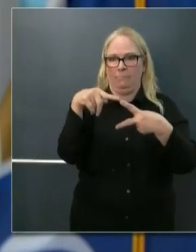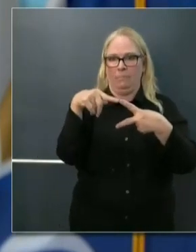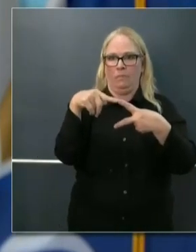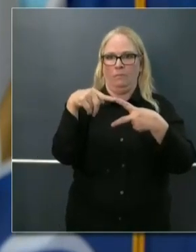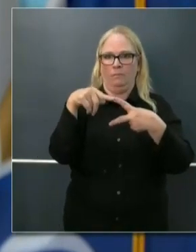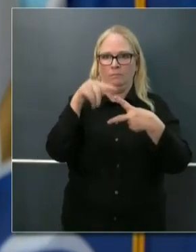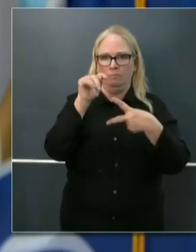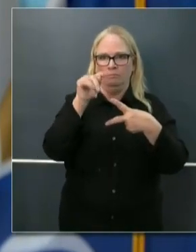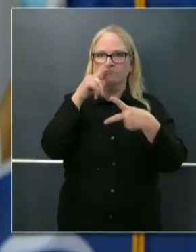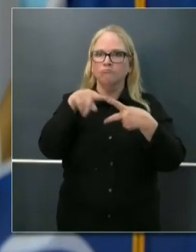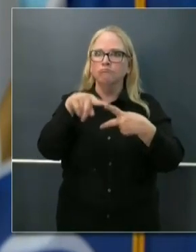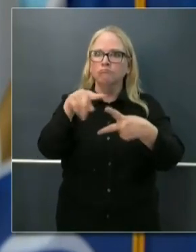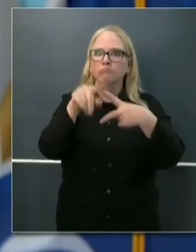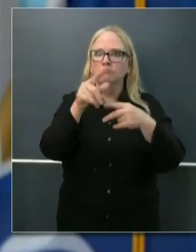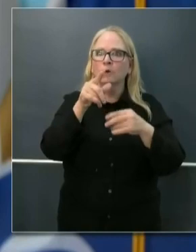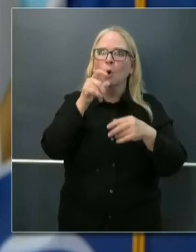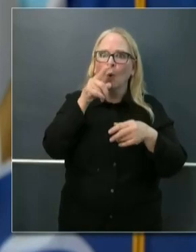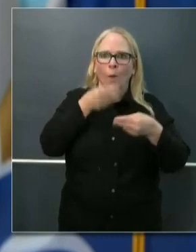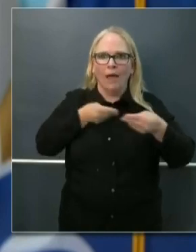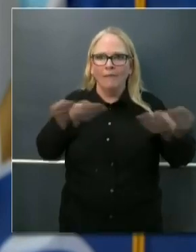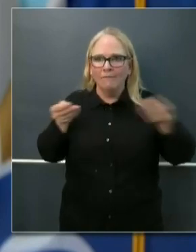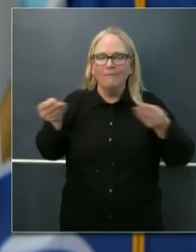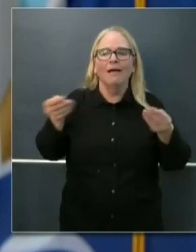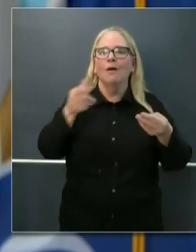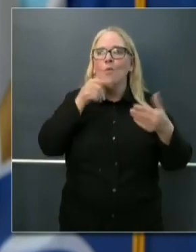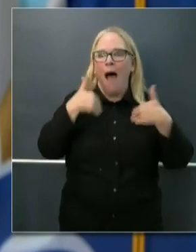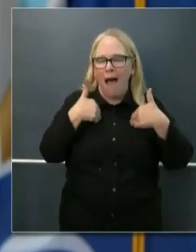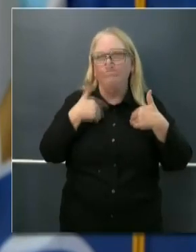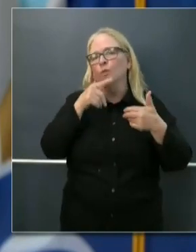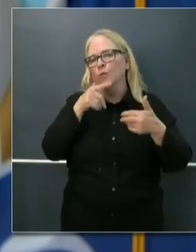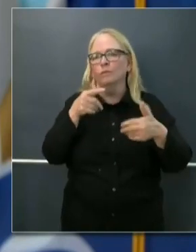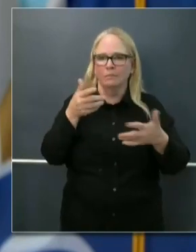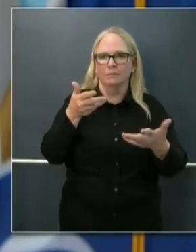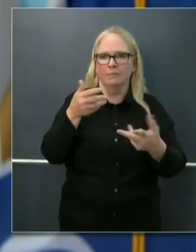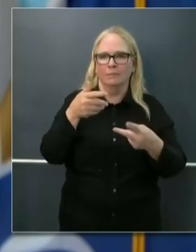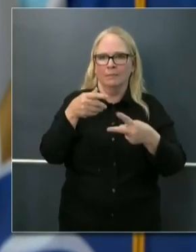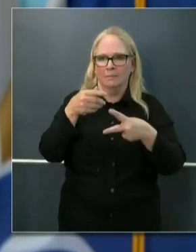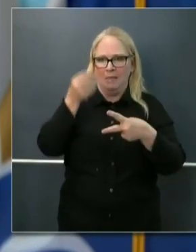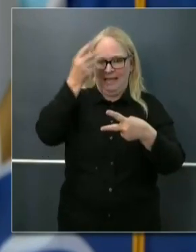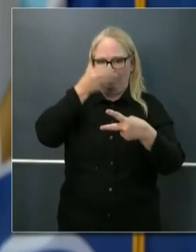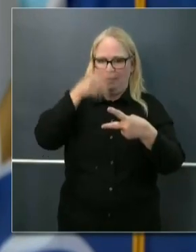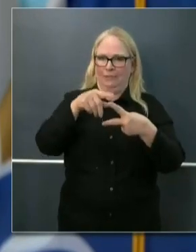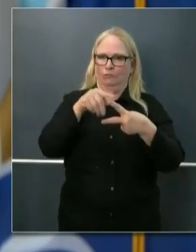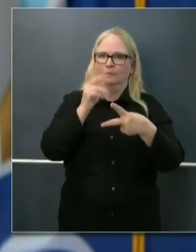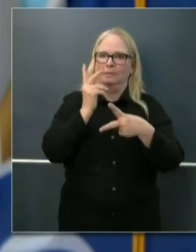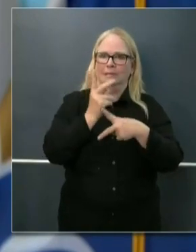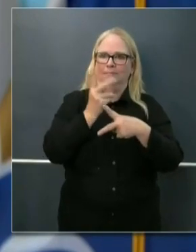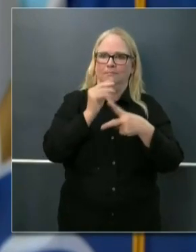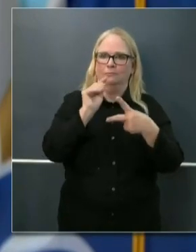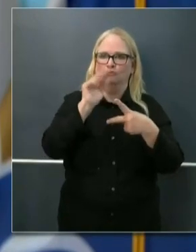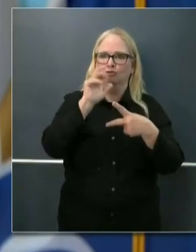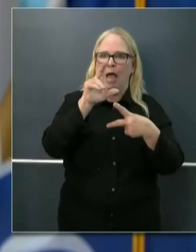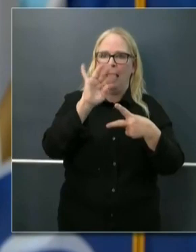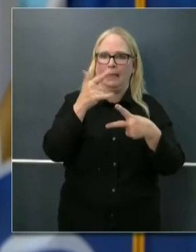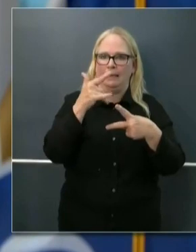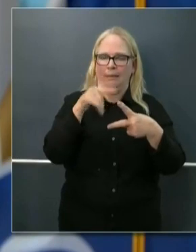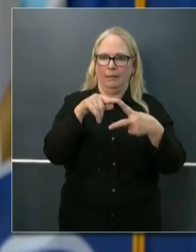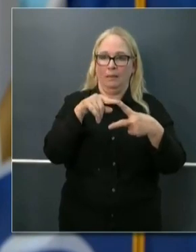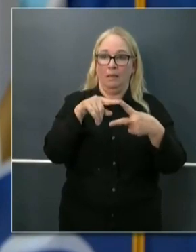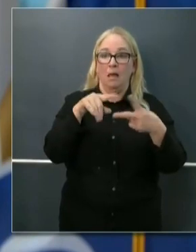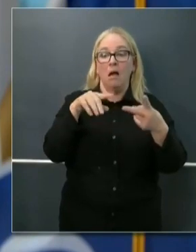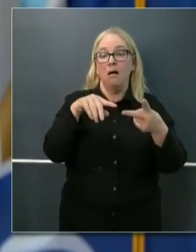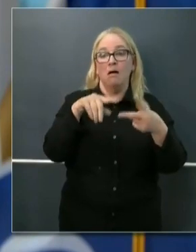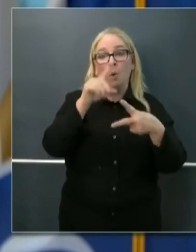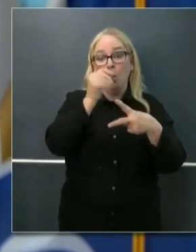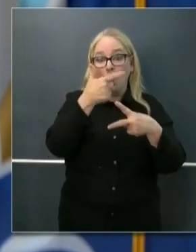a number of them that have the ability to cross-pollinate information, as Google and, as you know, Apple